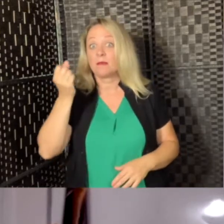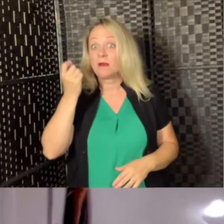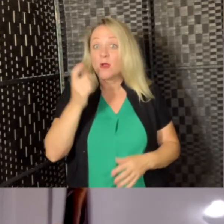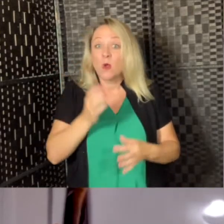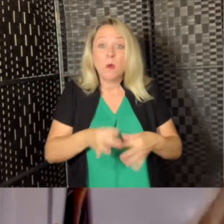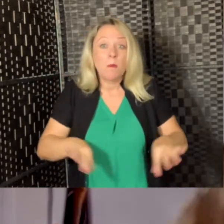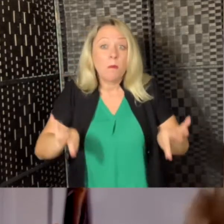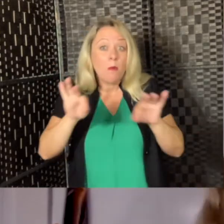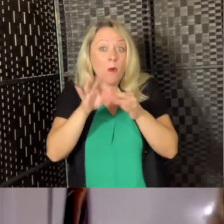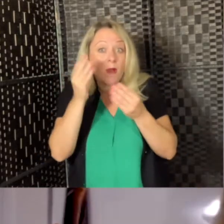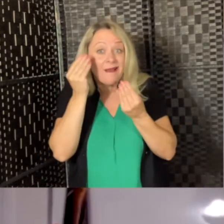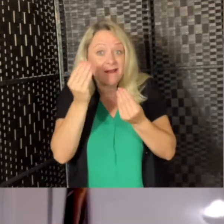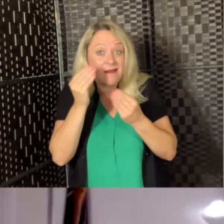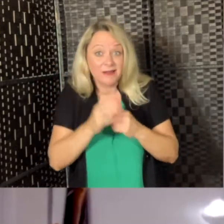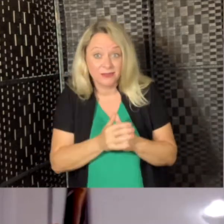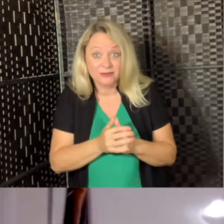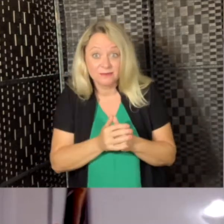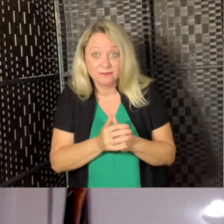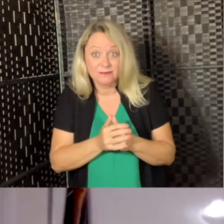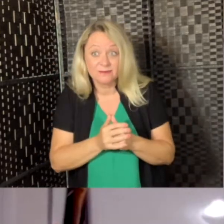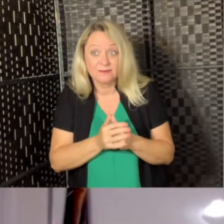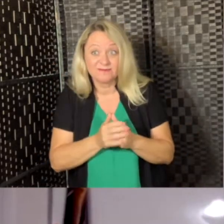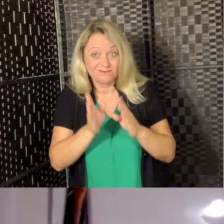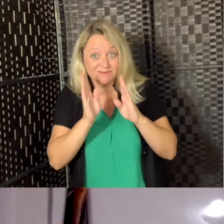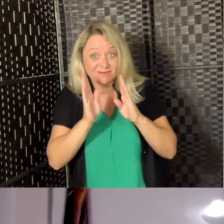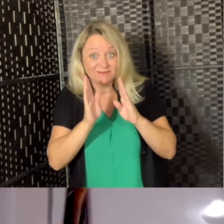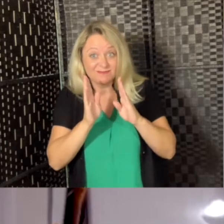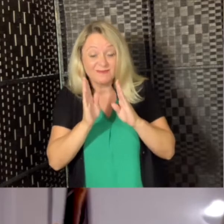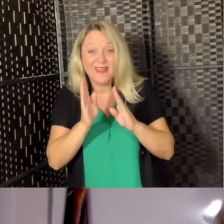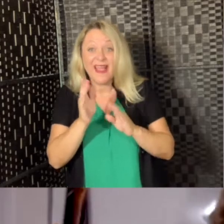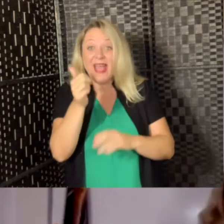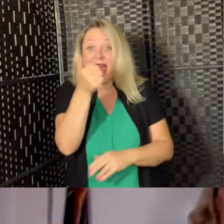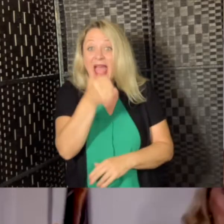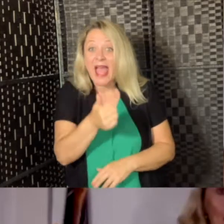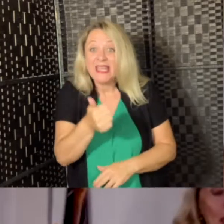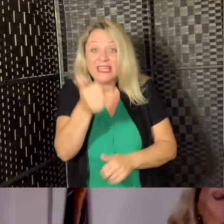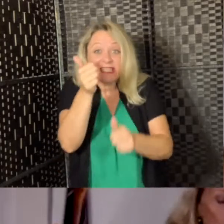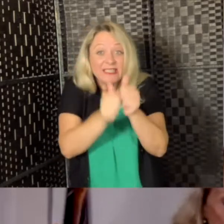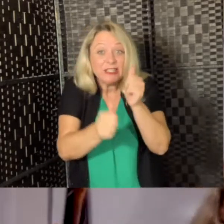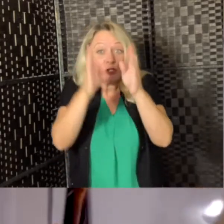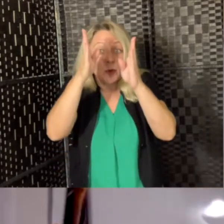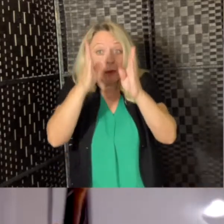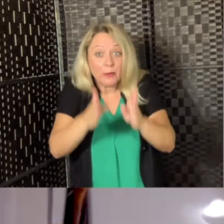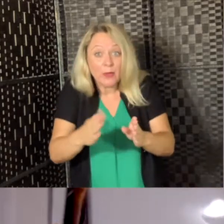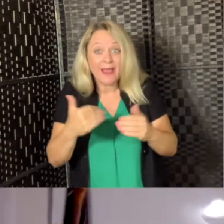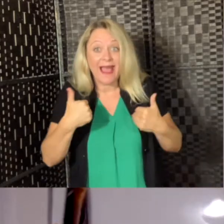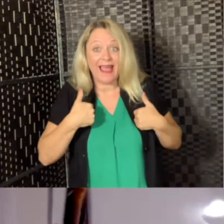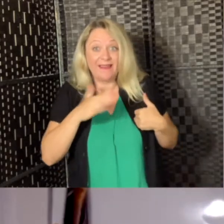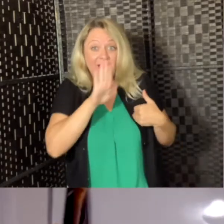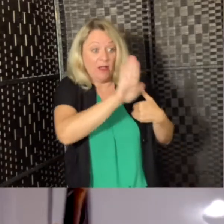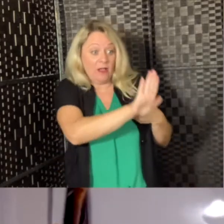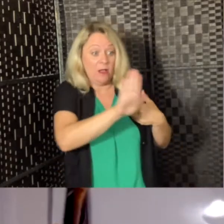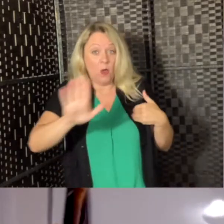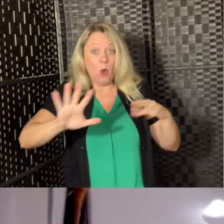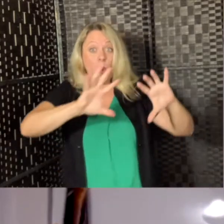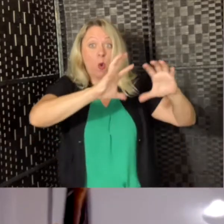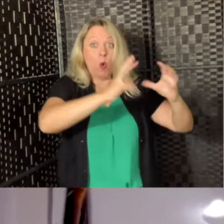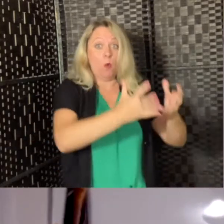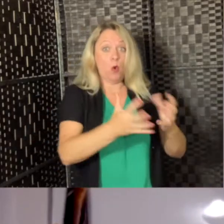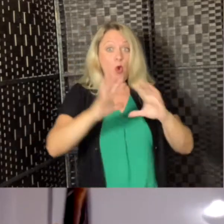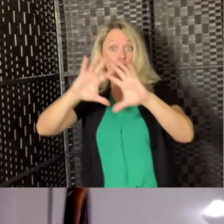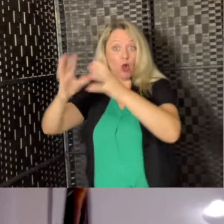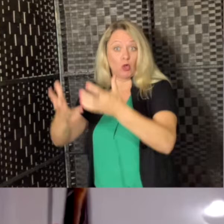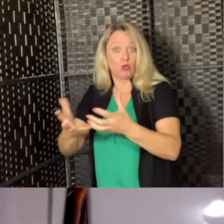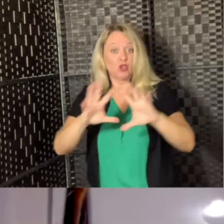one person, Gertrude, for example, has a world. Her world is made up of all of her